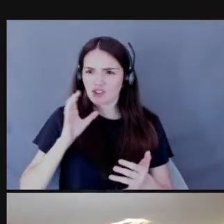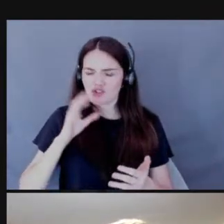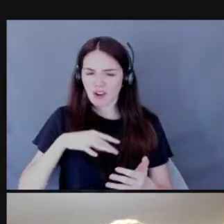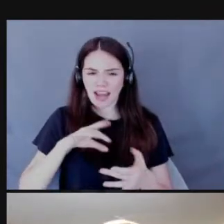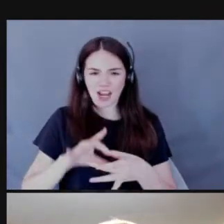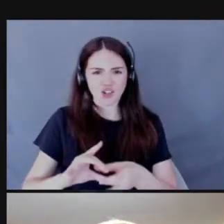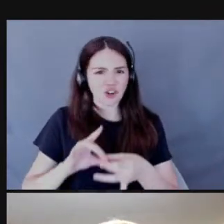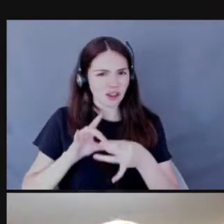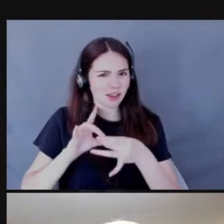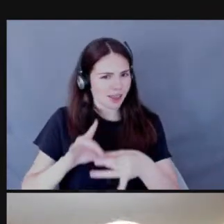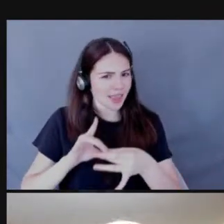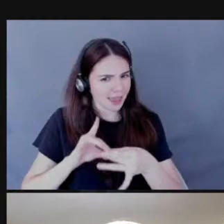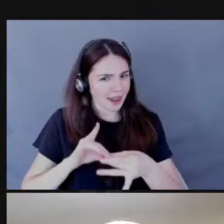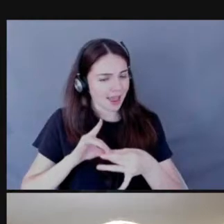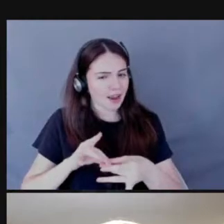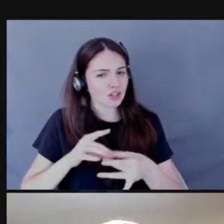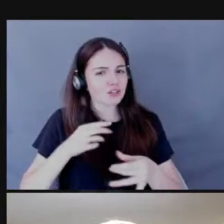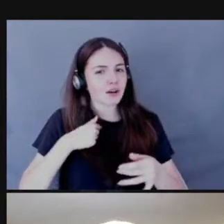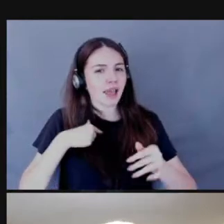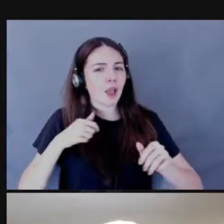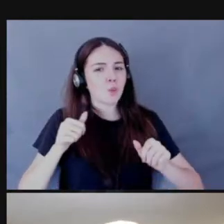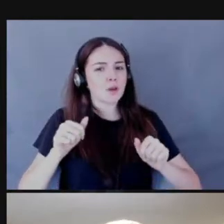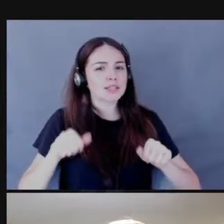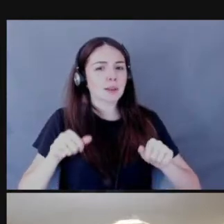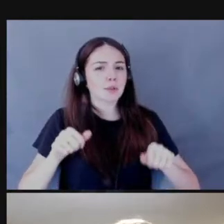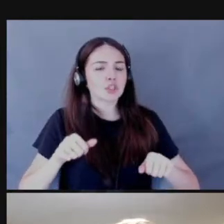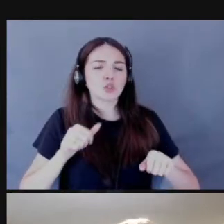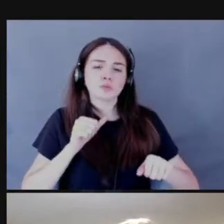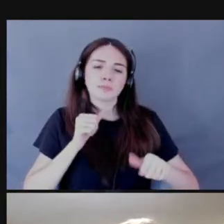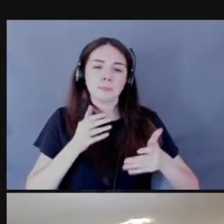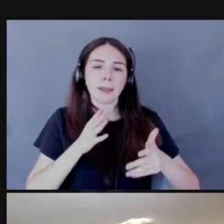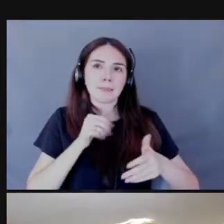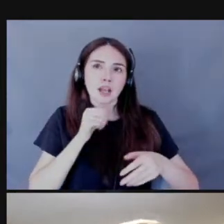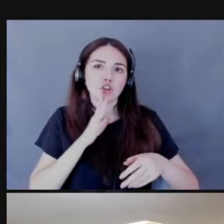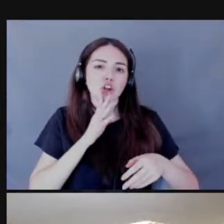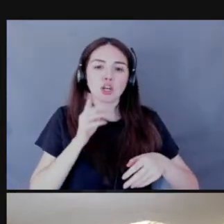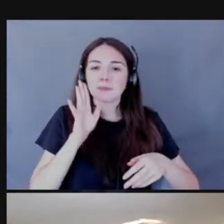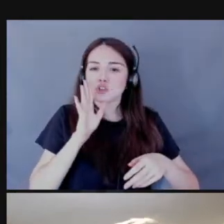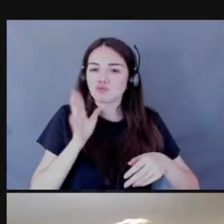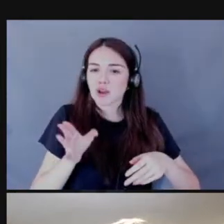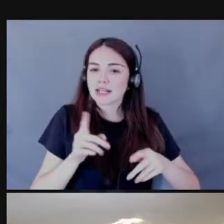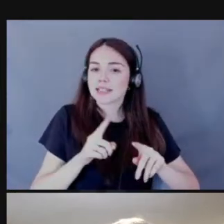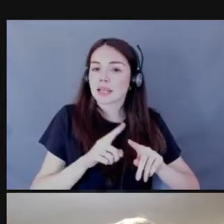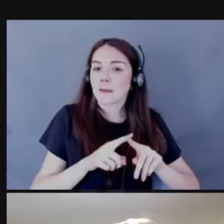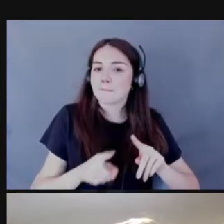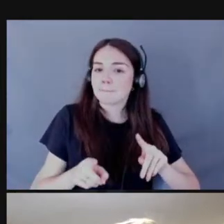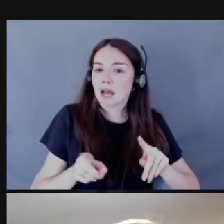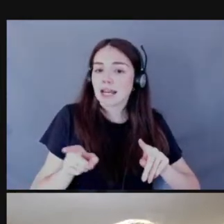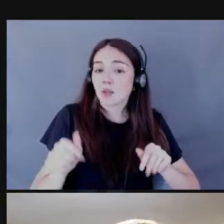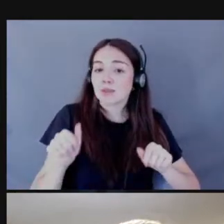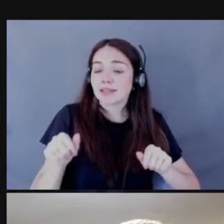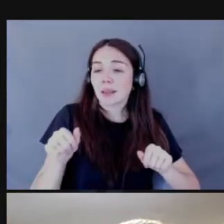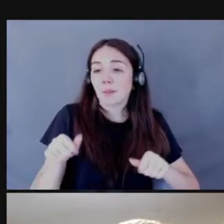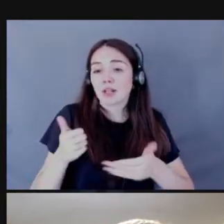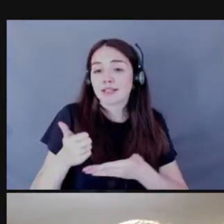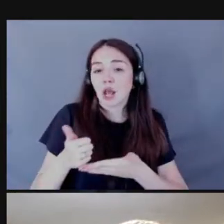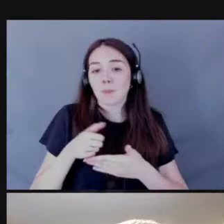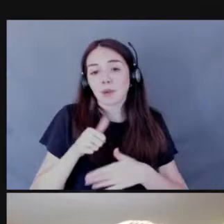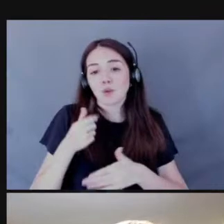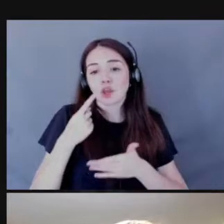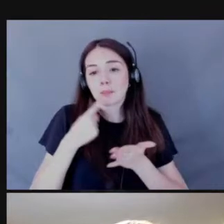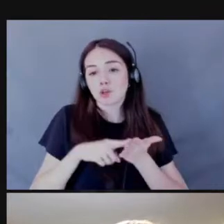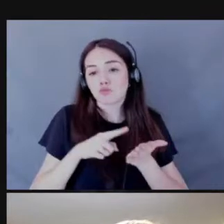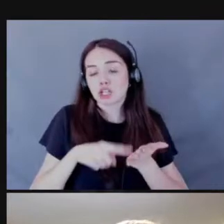me to not talk to him directly, but ultimately help me with some other research. Kind of a strange